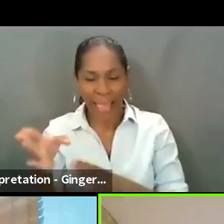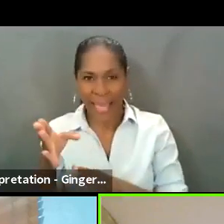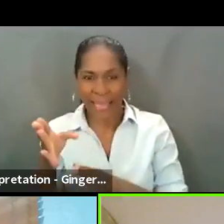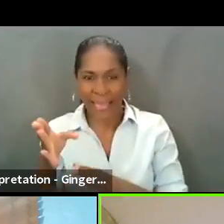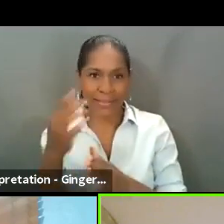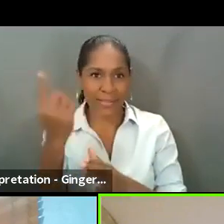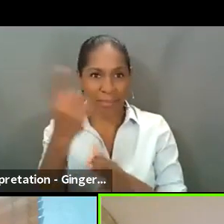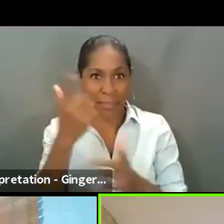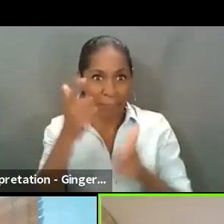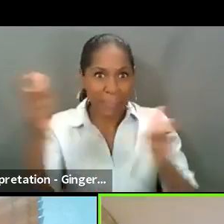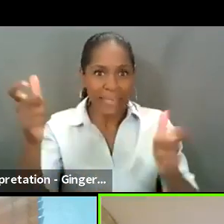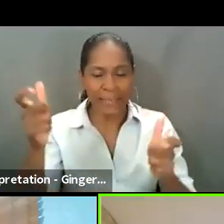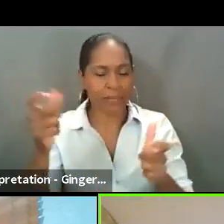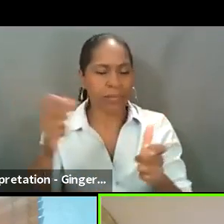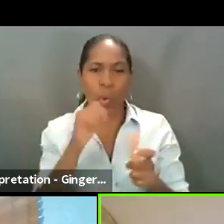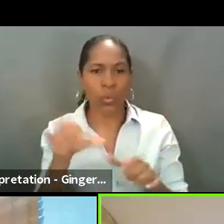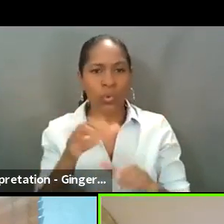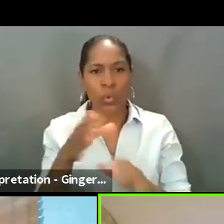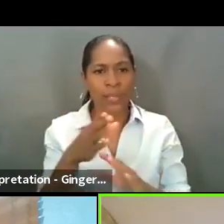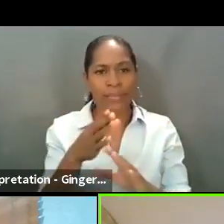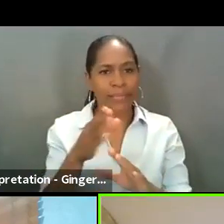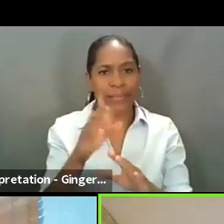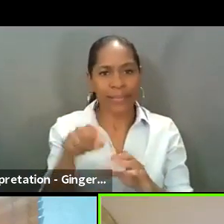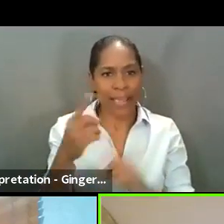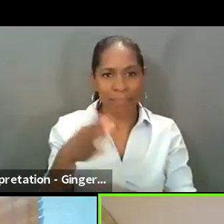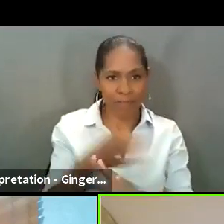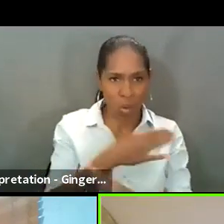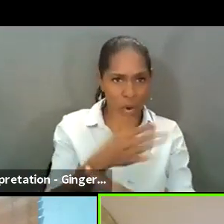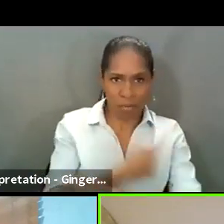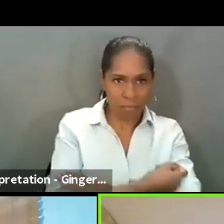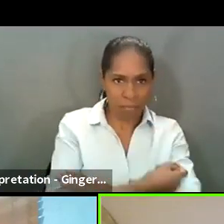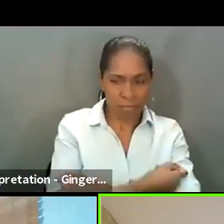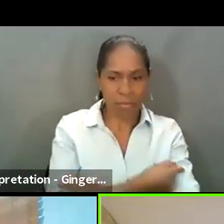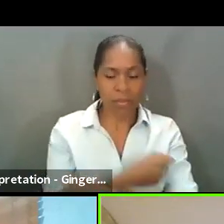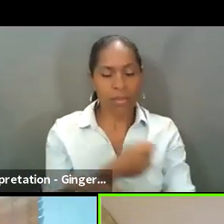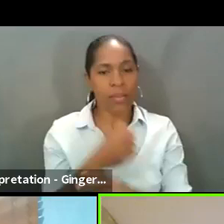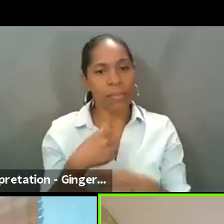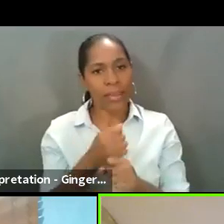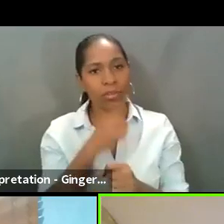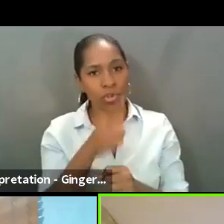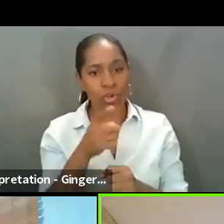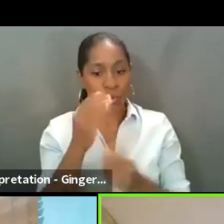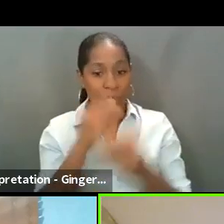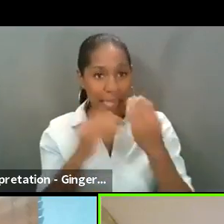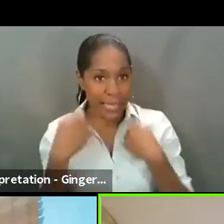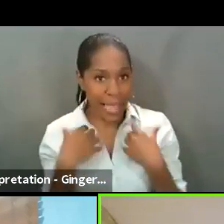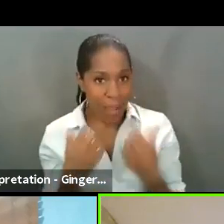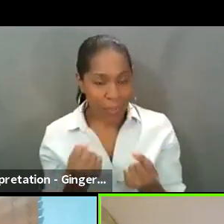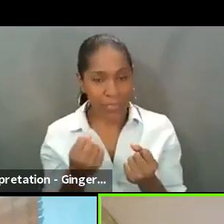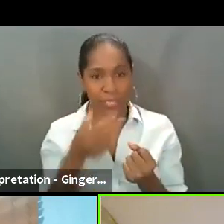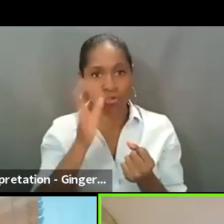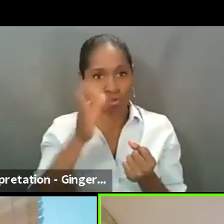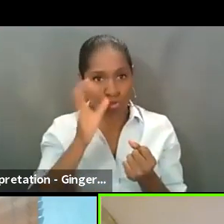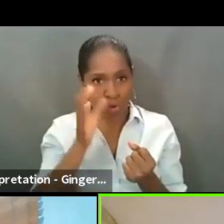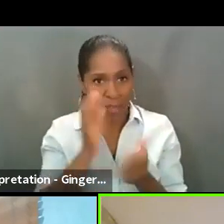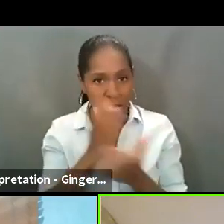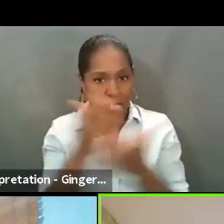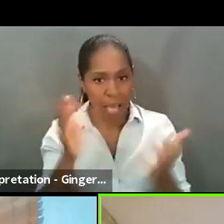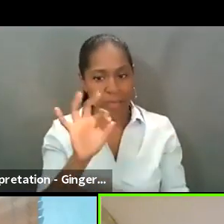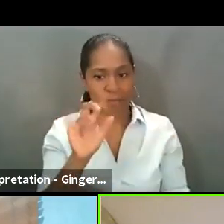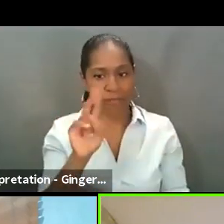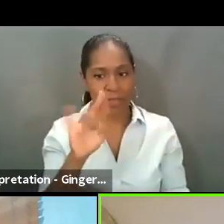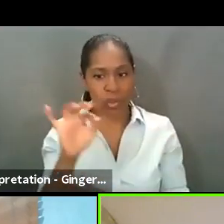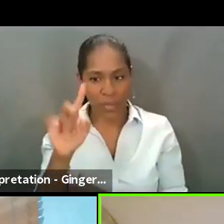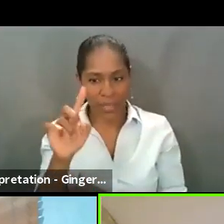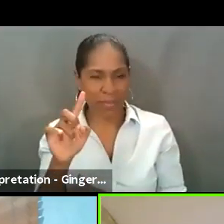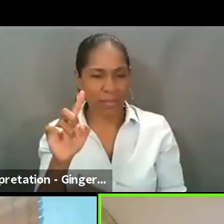some time for yourself to eat healthy and drink plenty of fluids and, get some rest the next day, just in case you